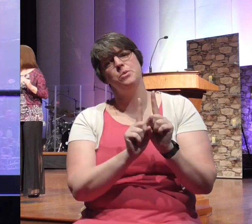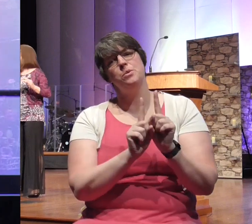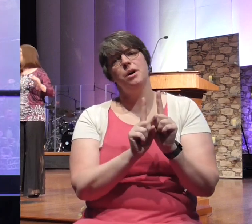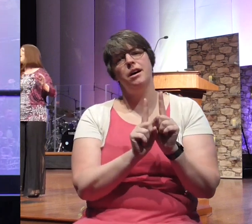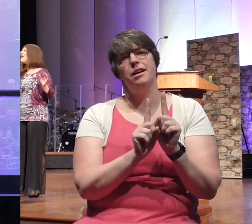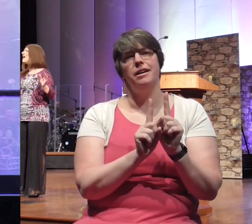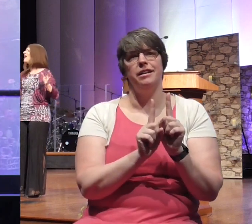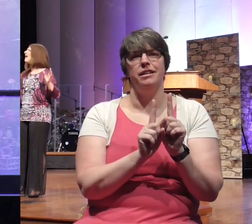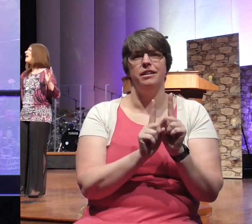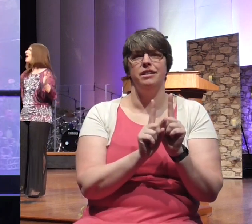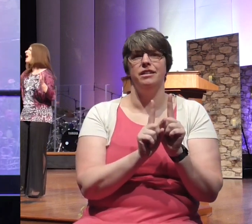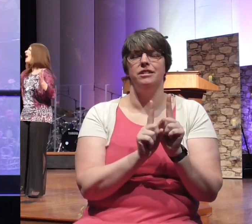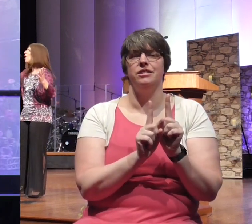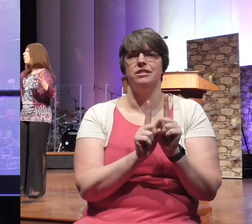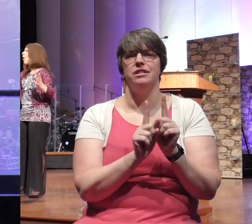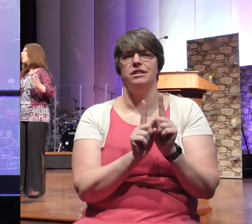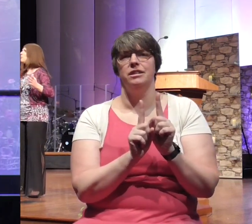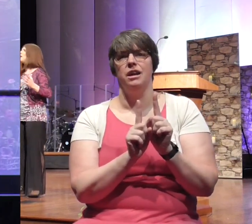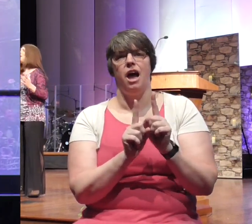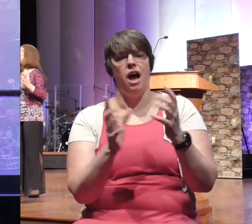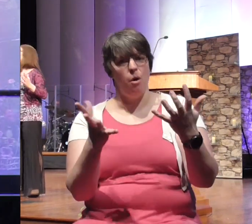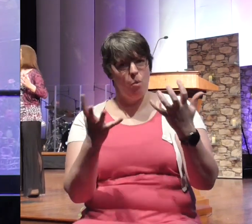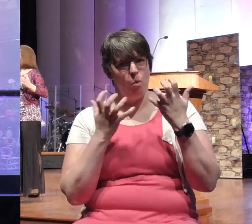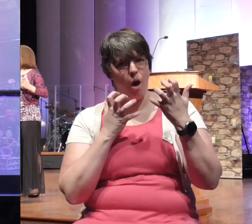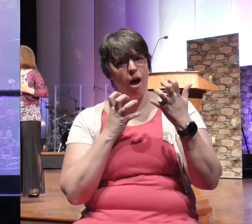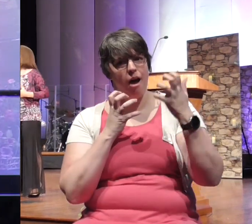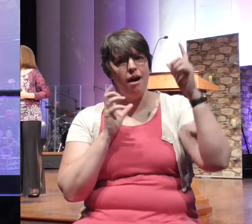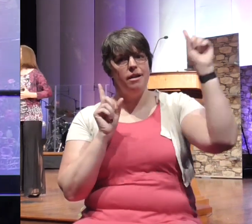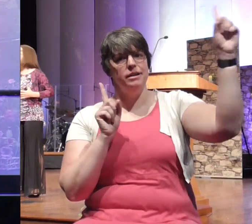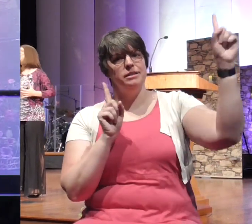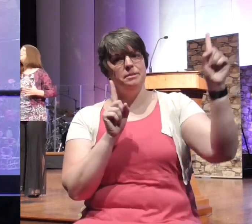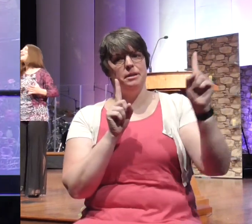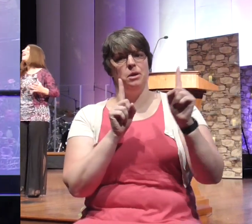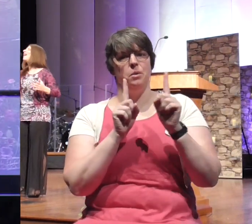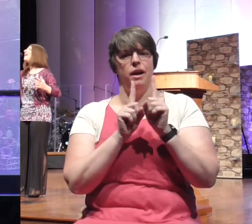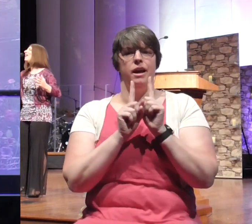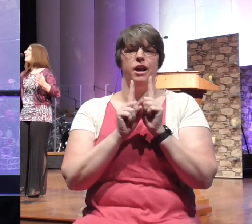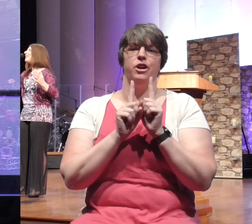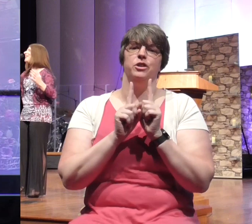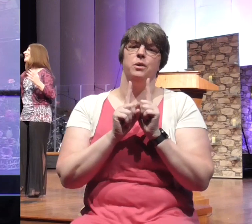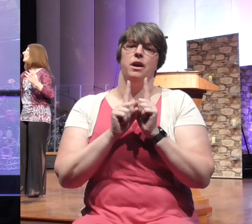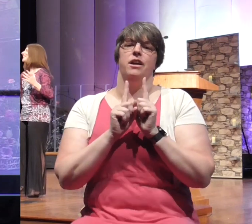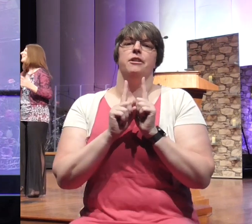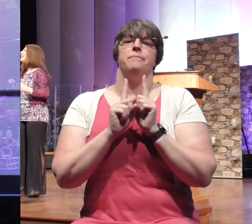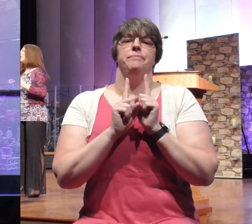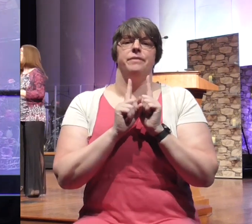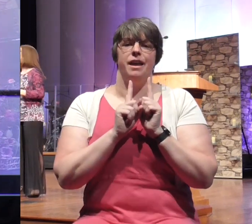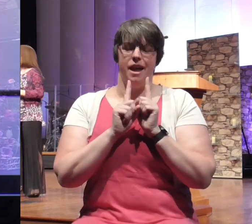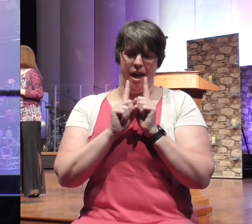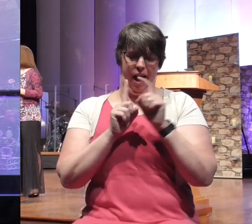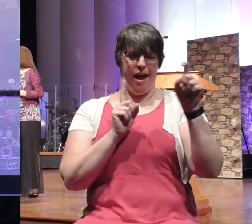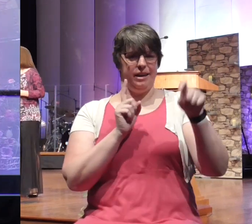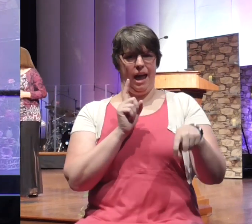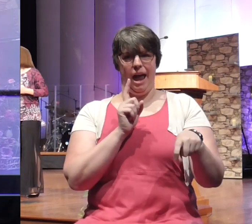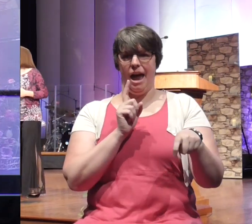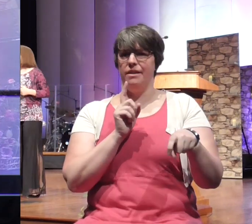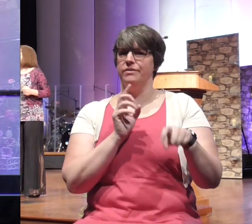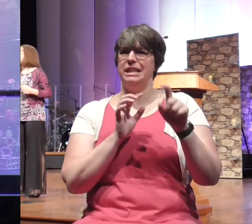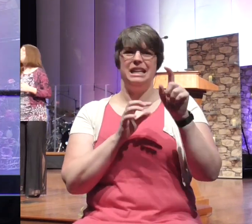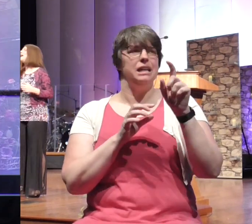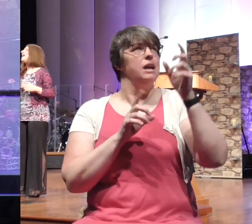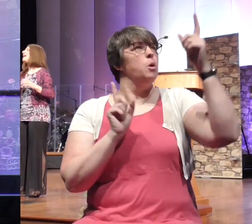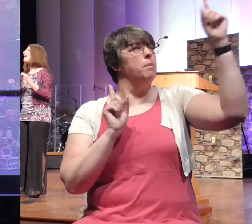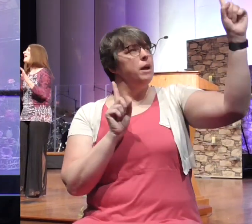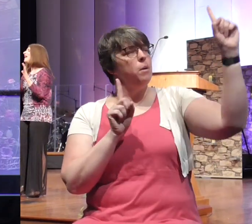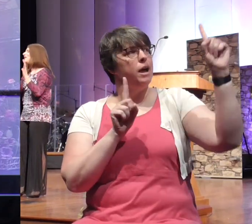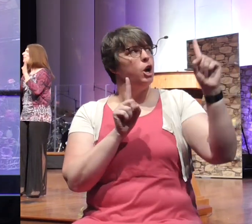where you are. Wanna be where you are. God, I gotta